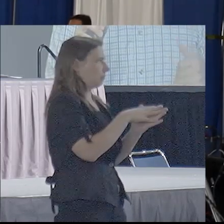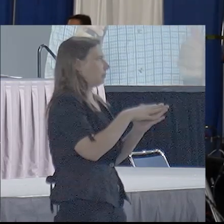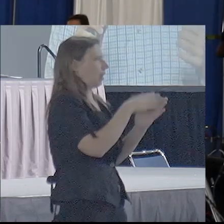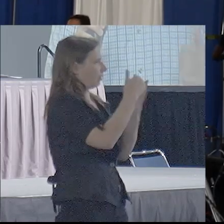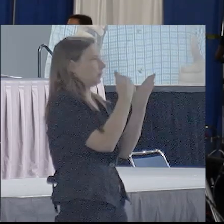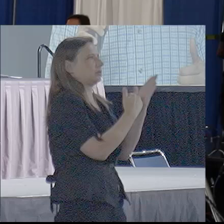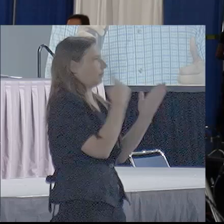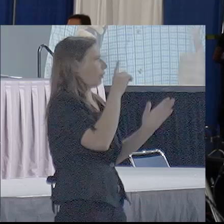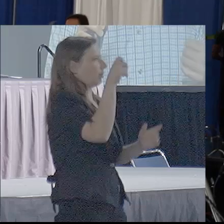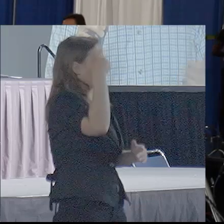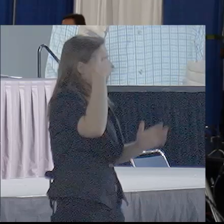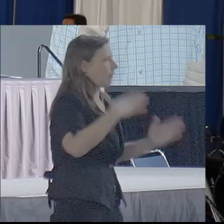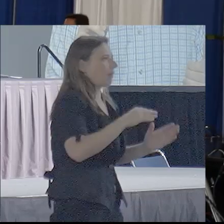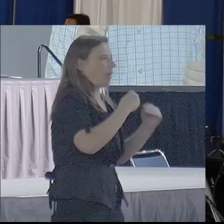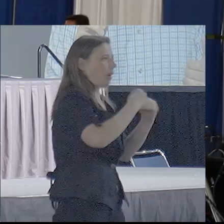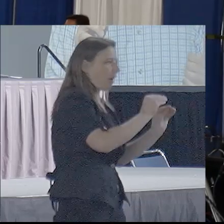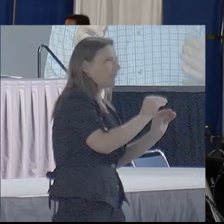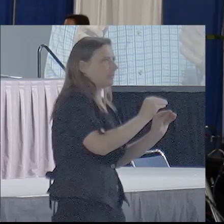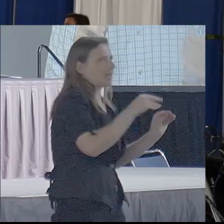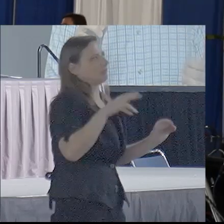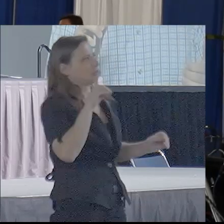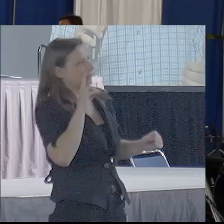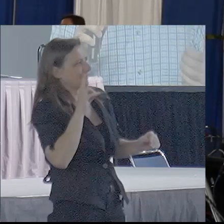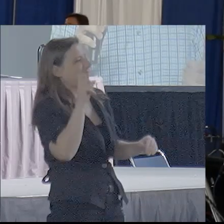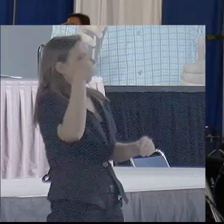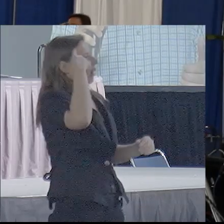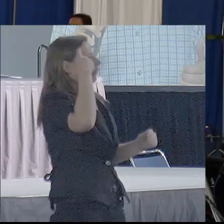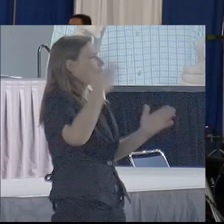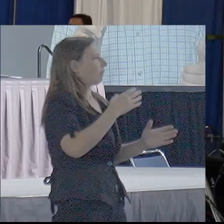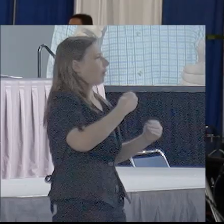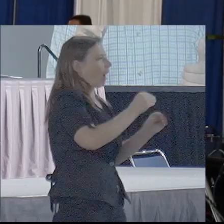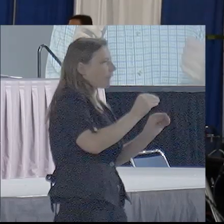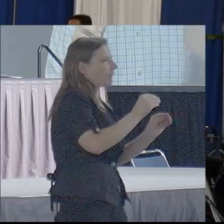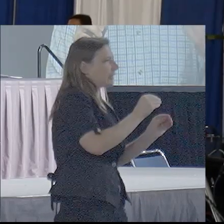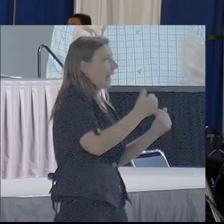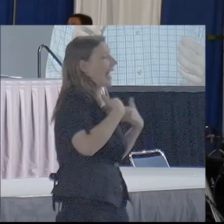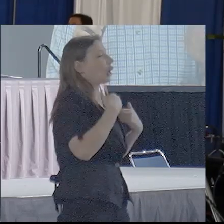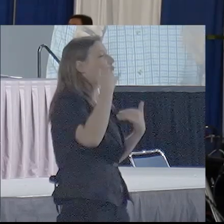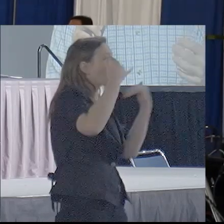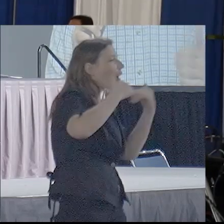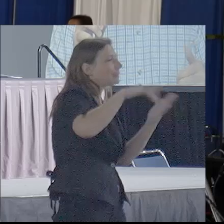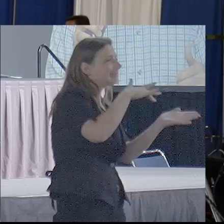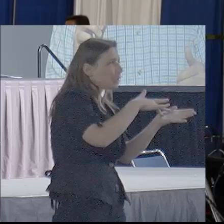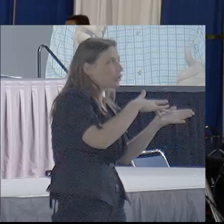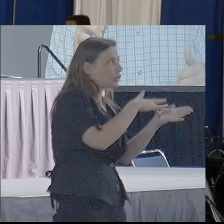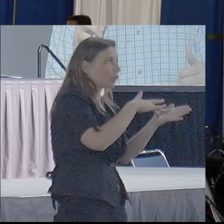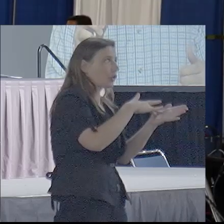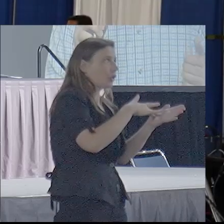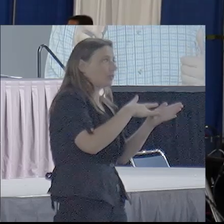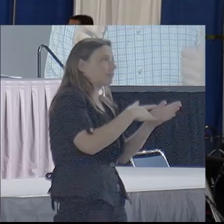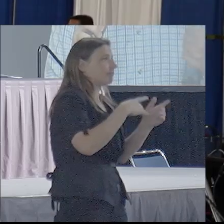where the governor's staff were staffing a call center in the governor's office in 24 hours for several days.